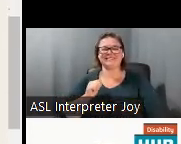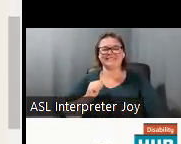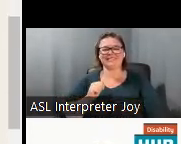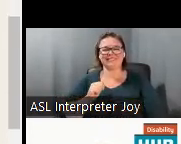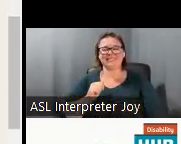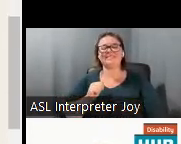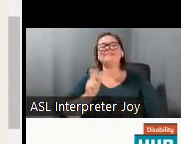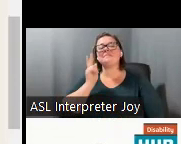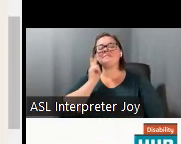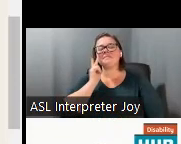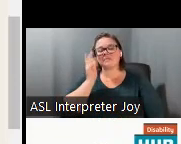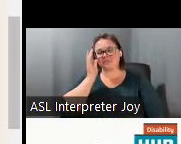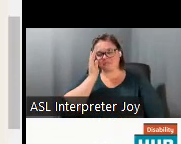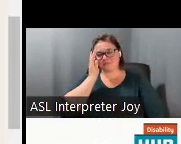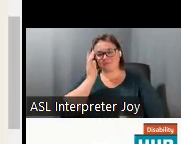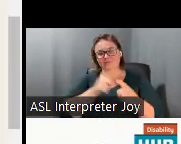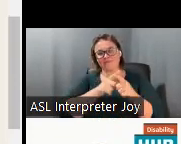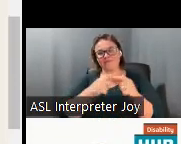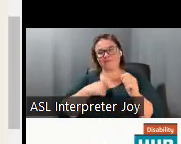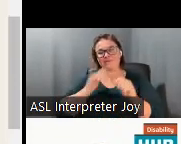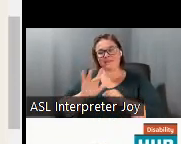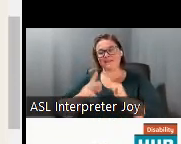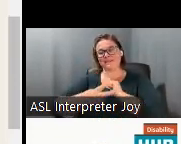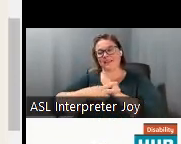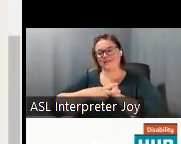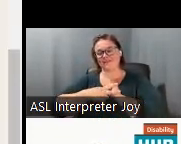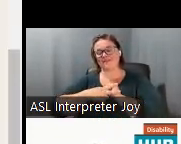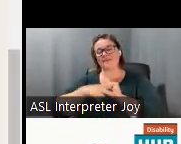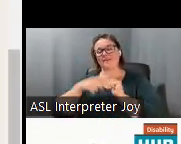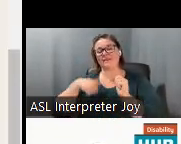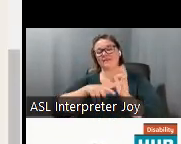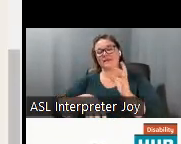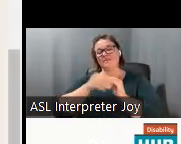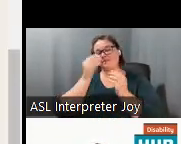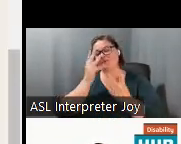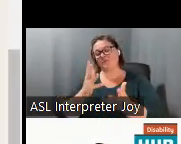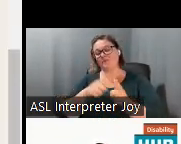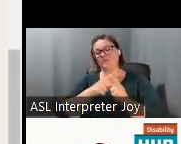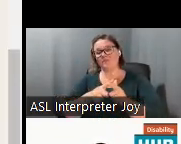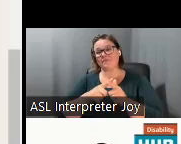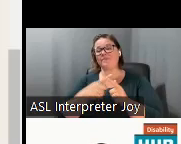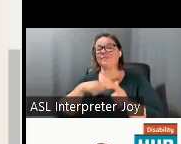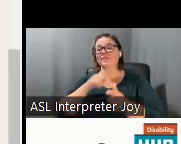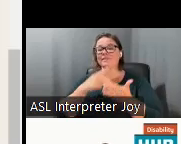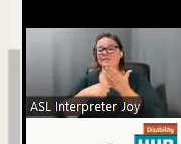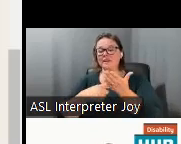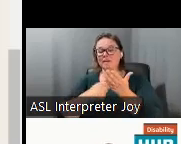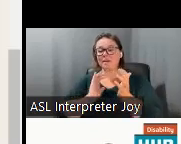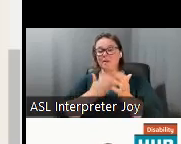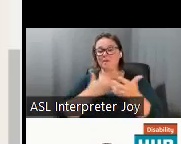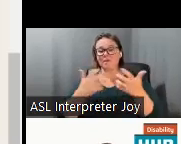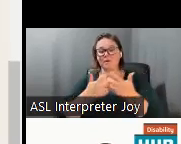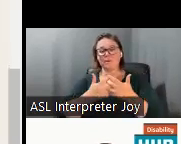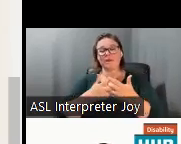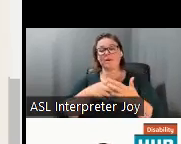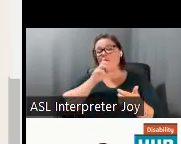let's see. Then we hit save as we update those things. And then we talk about our roommate. What age range